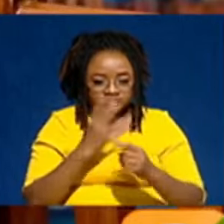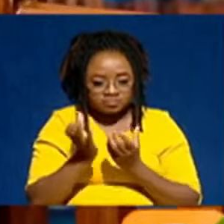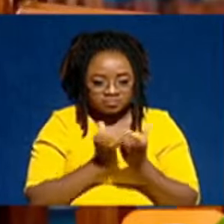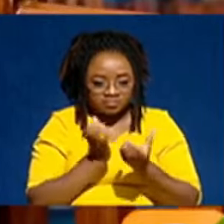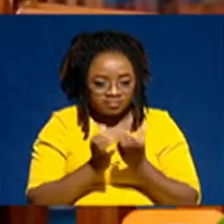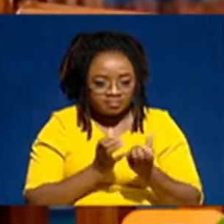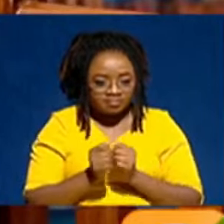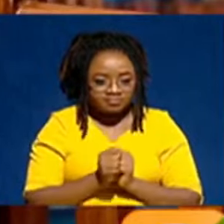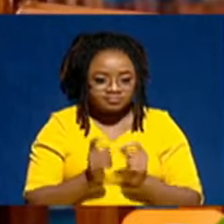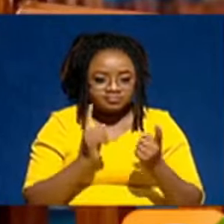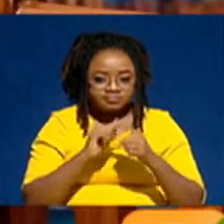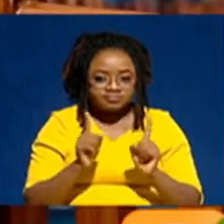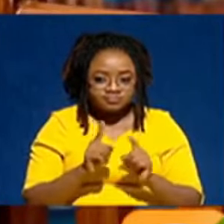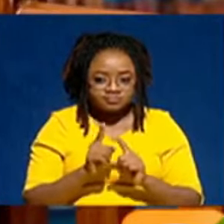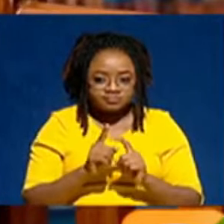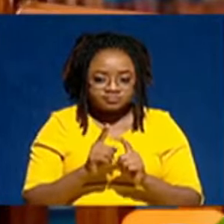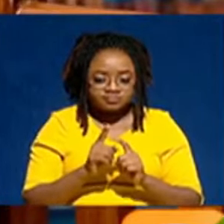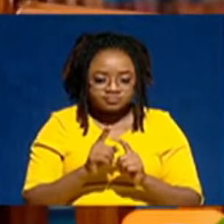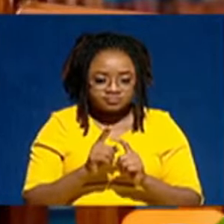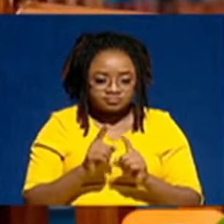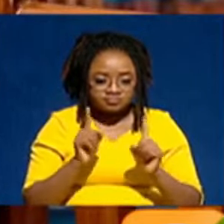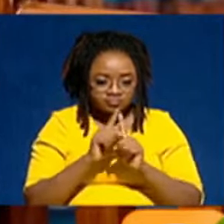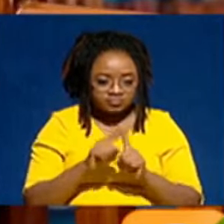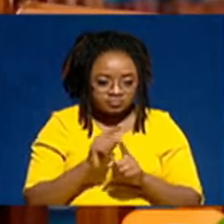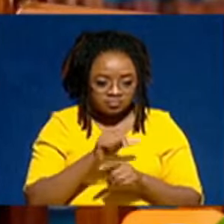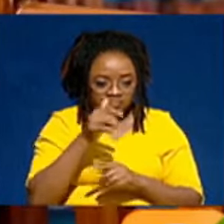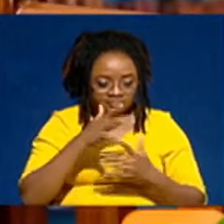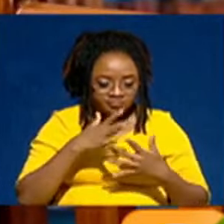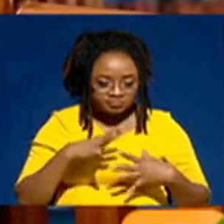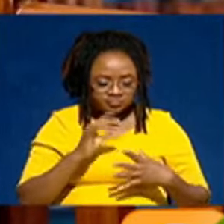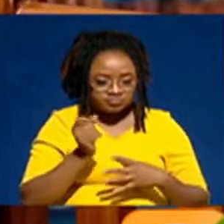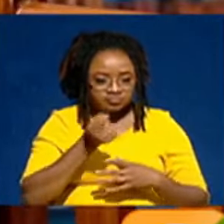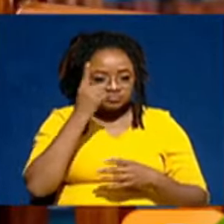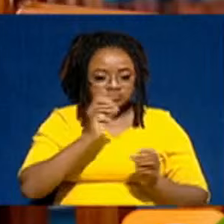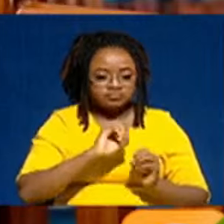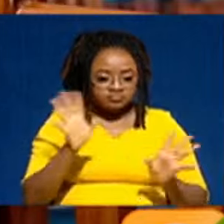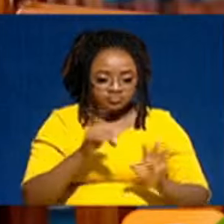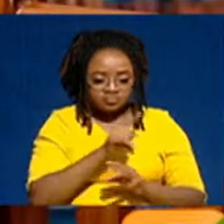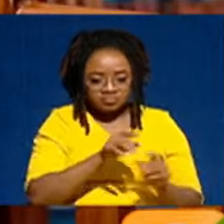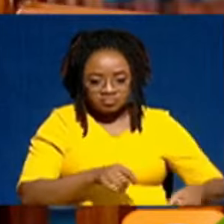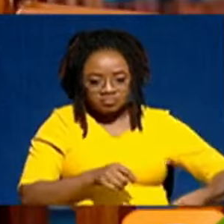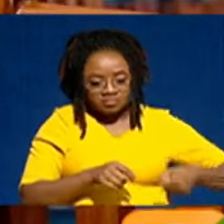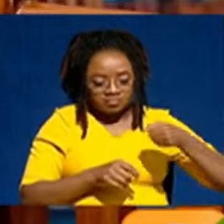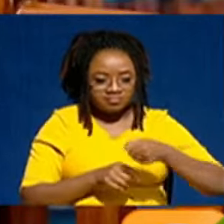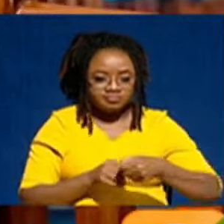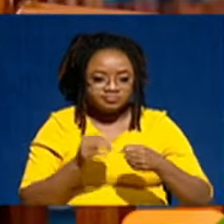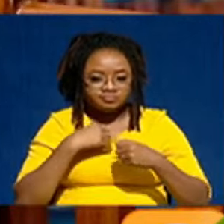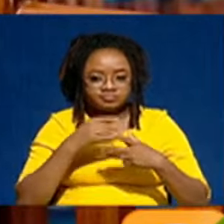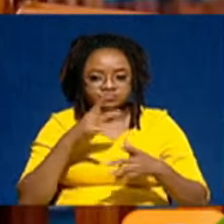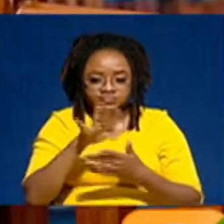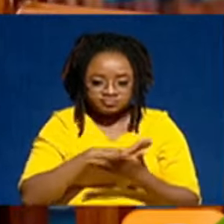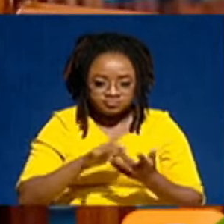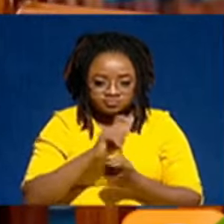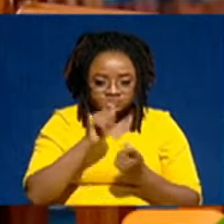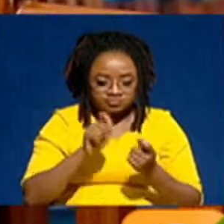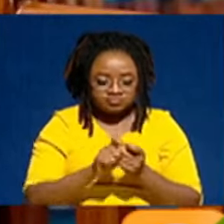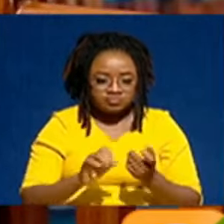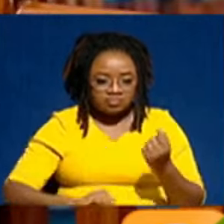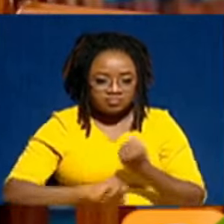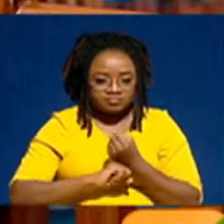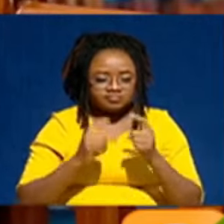not necessarily need to, report to a physical location when it comes to working. And more we are finding that as